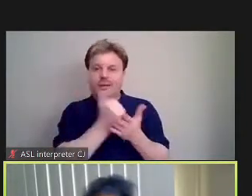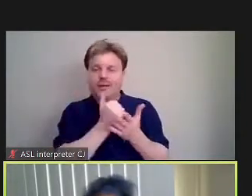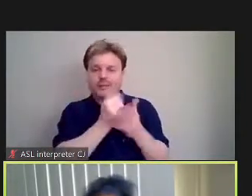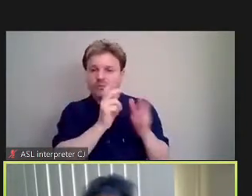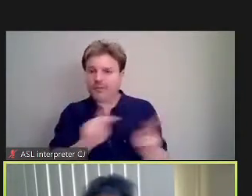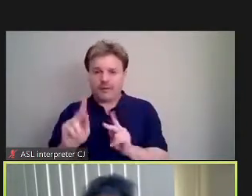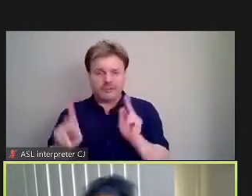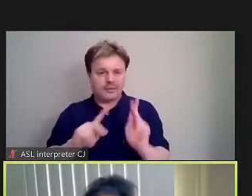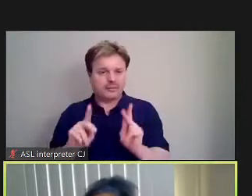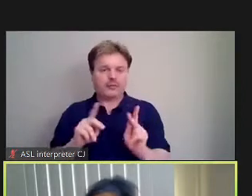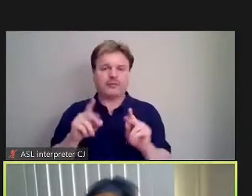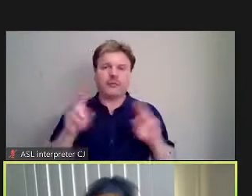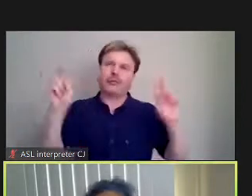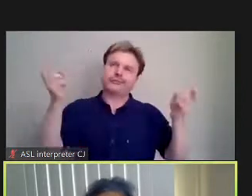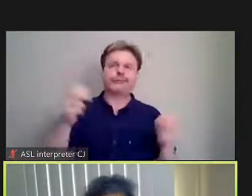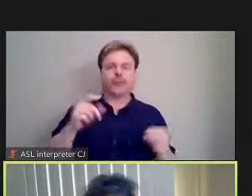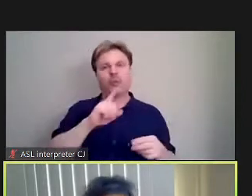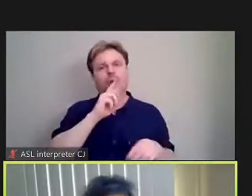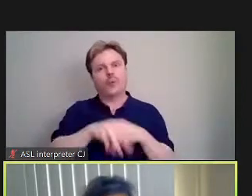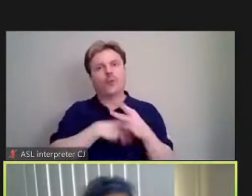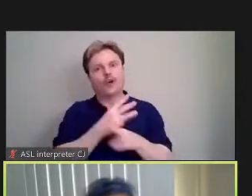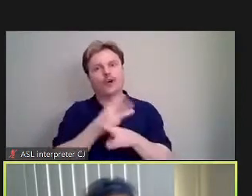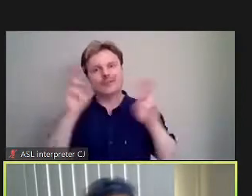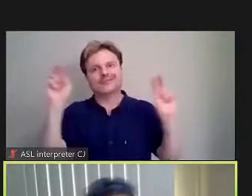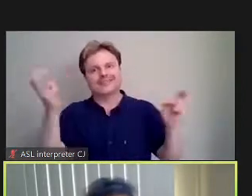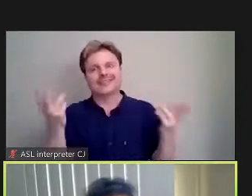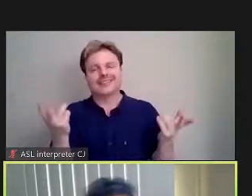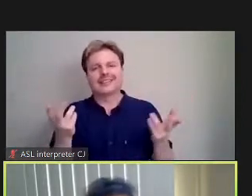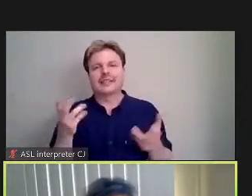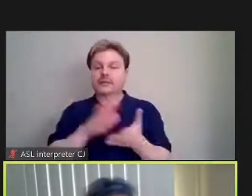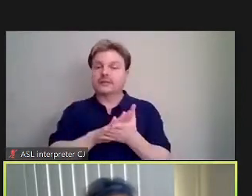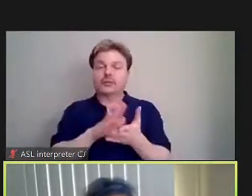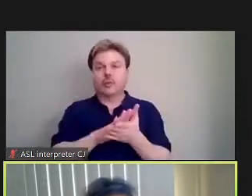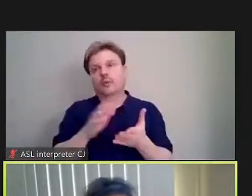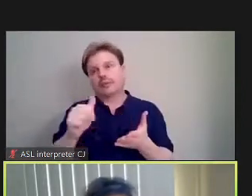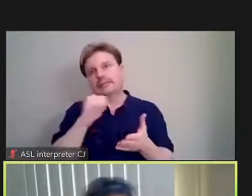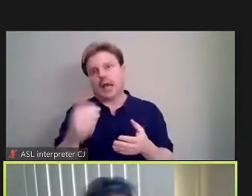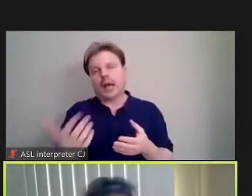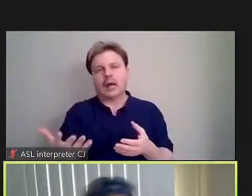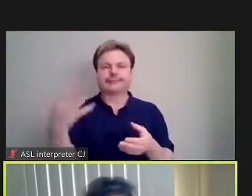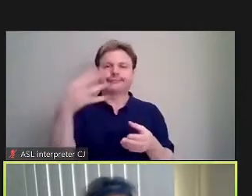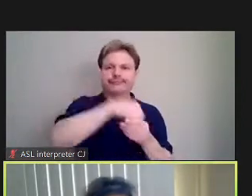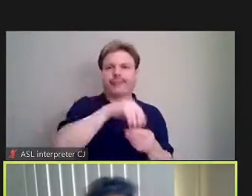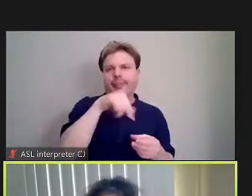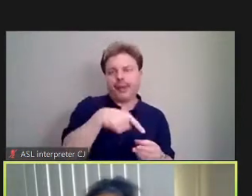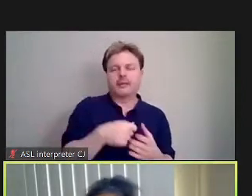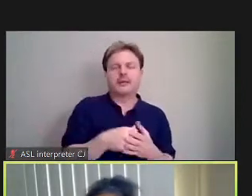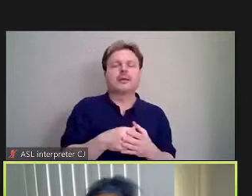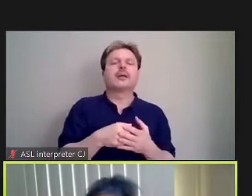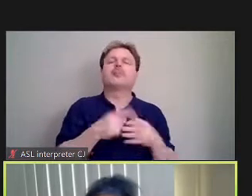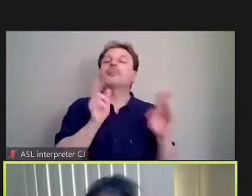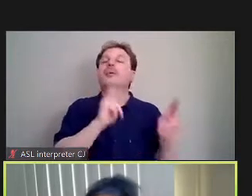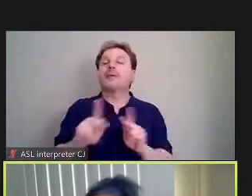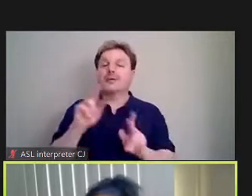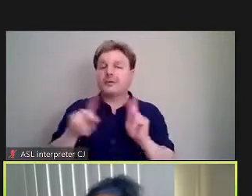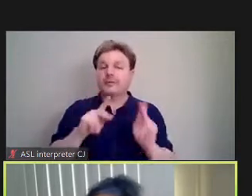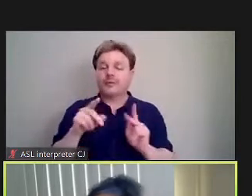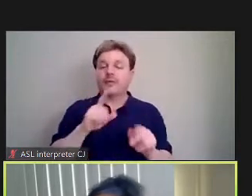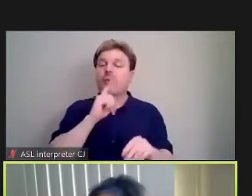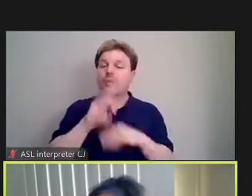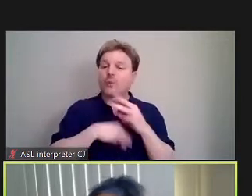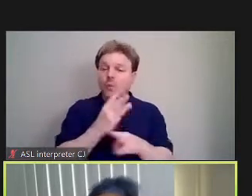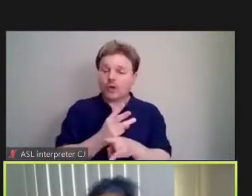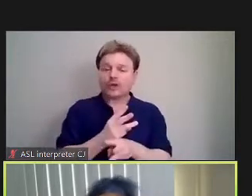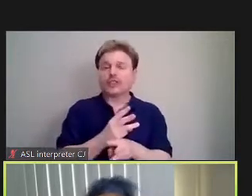quote unquote real world, as though school is not part of that, part of preparing people for the real world